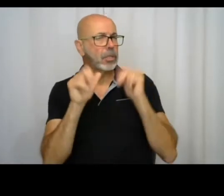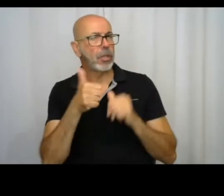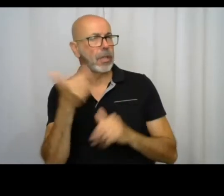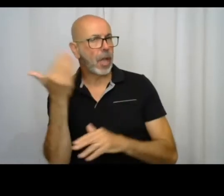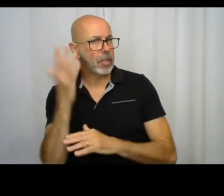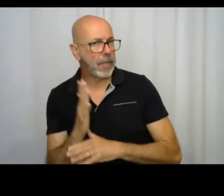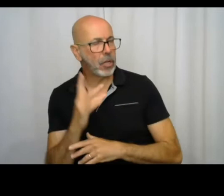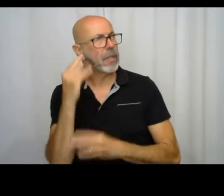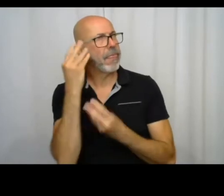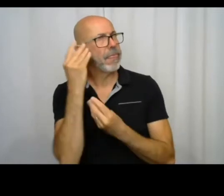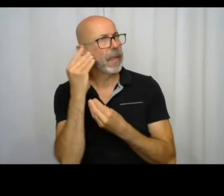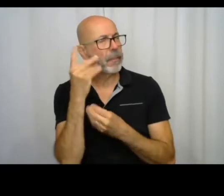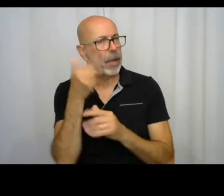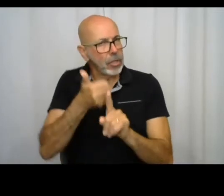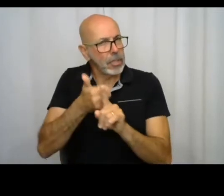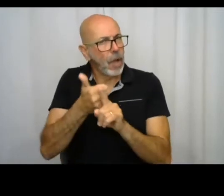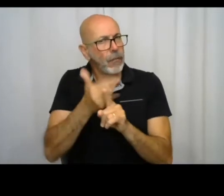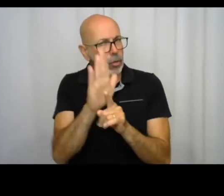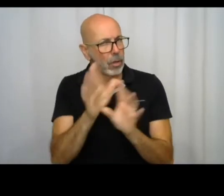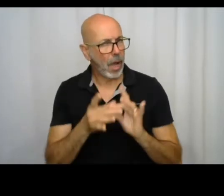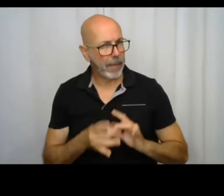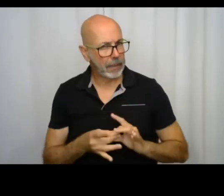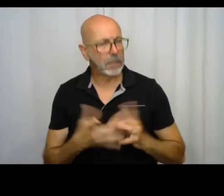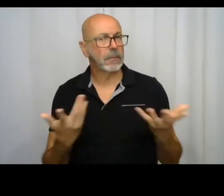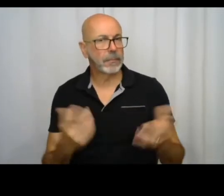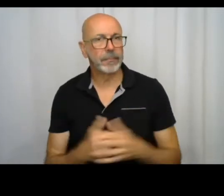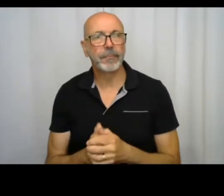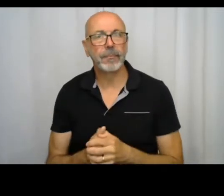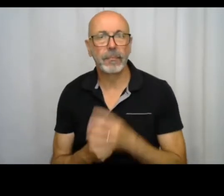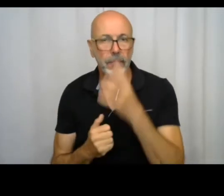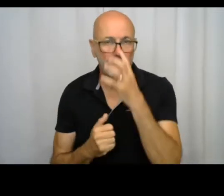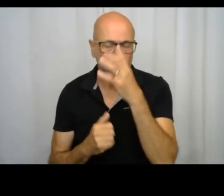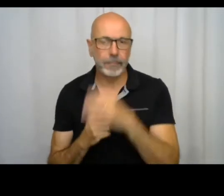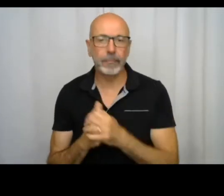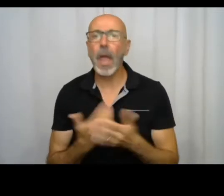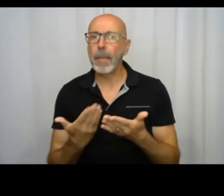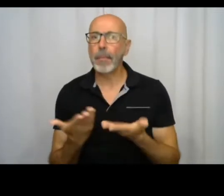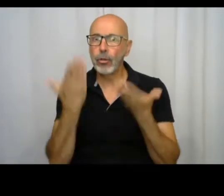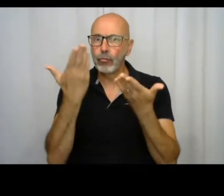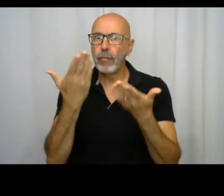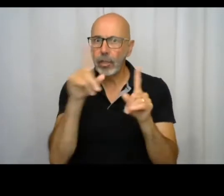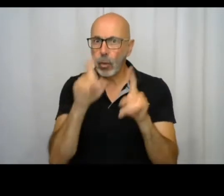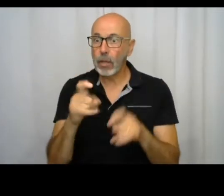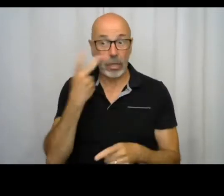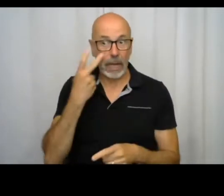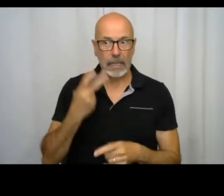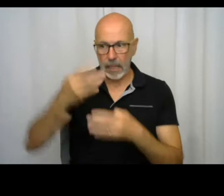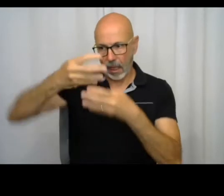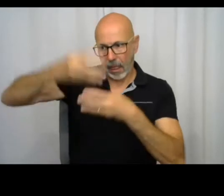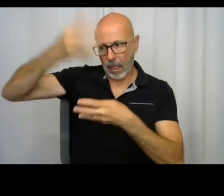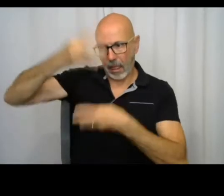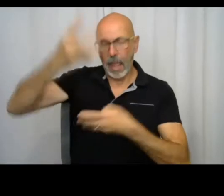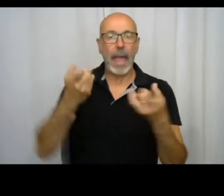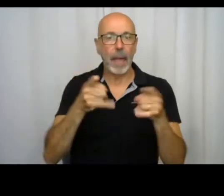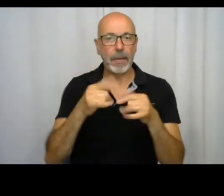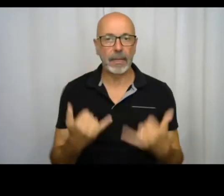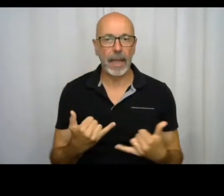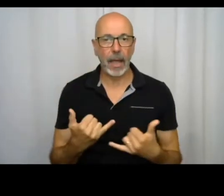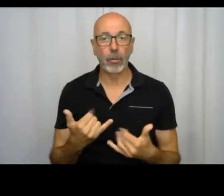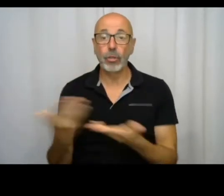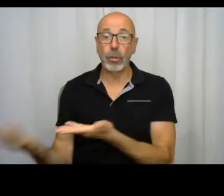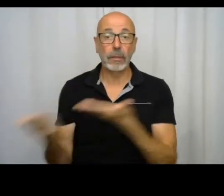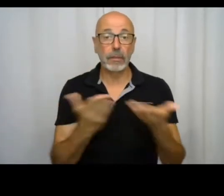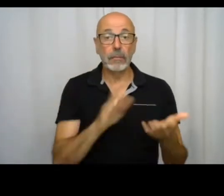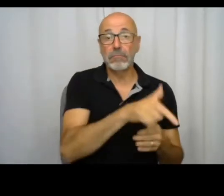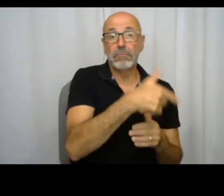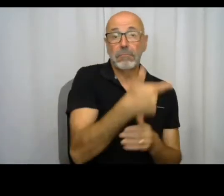speakers, and have you all kind of raise questions as you are now. So I'm going to hand it over to the next speaker.